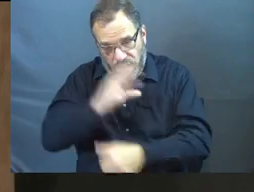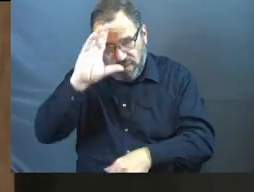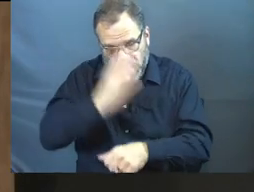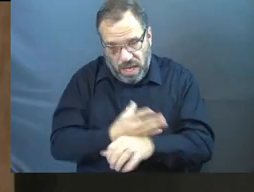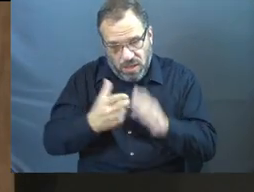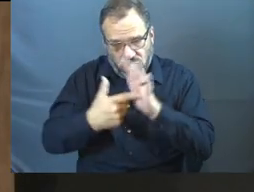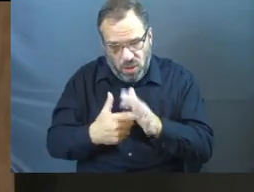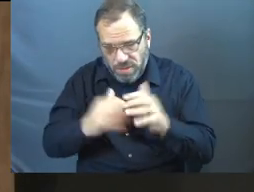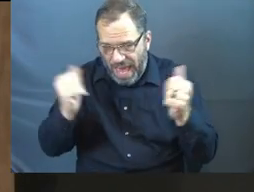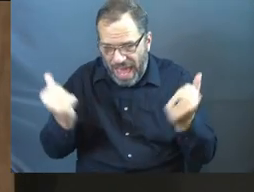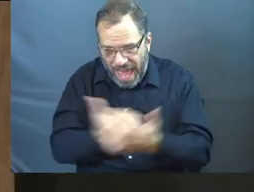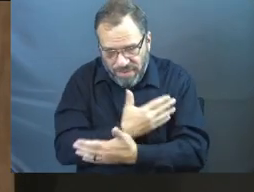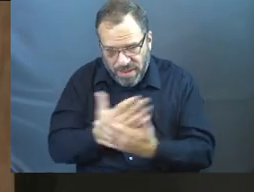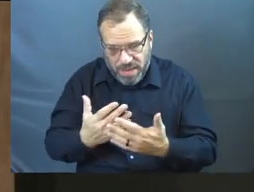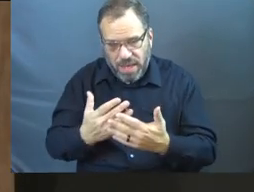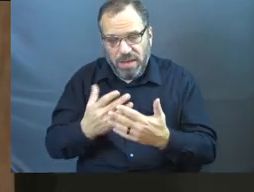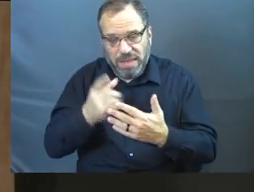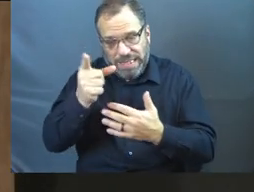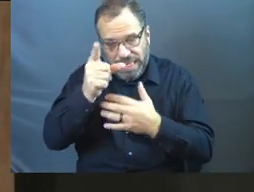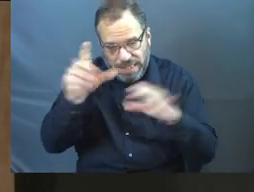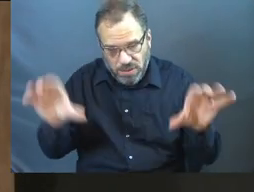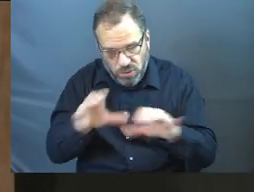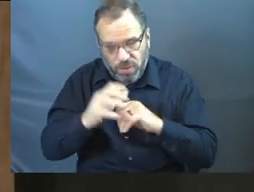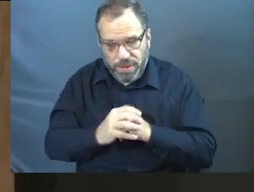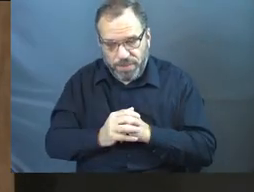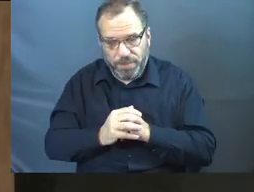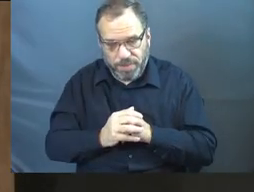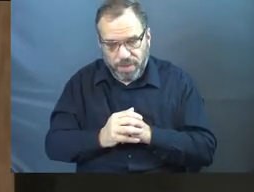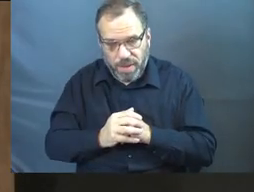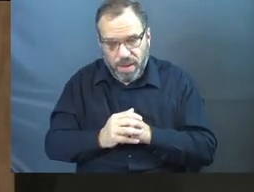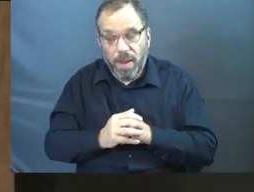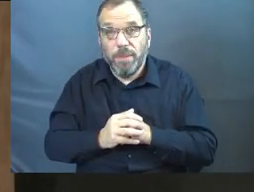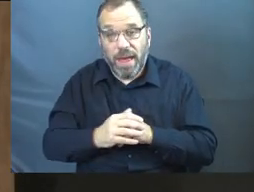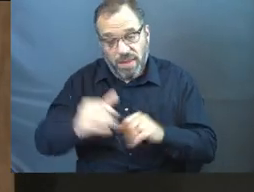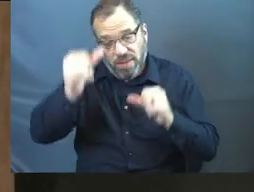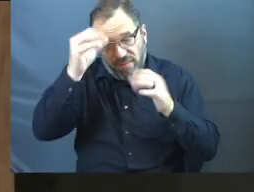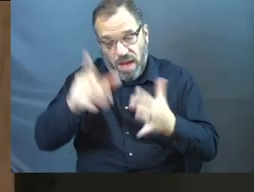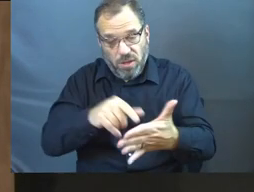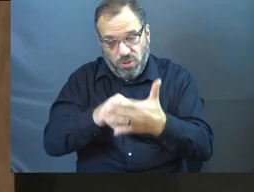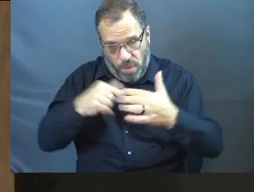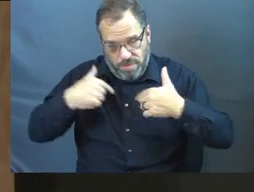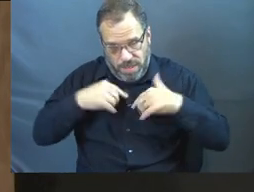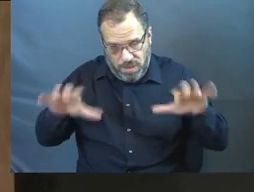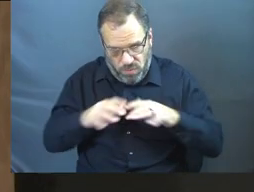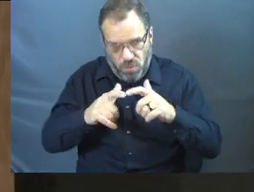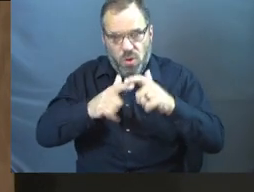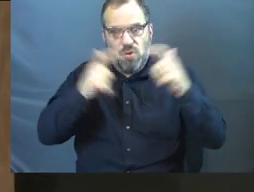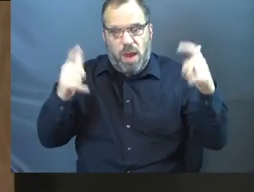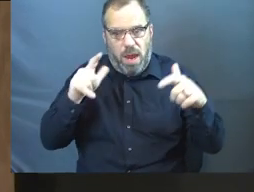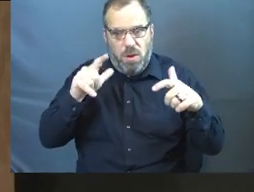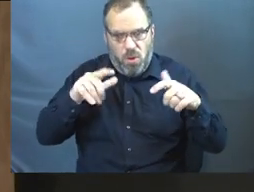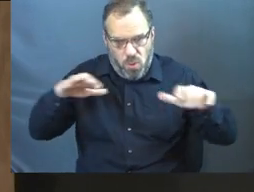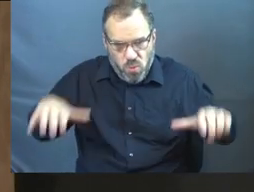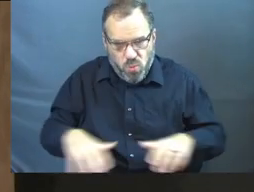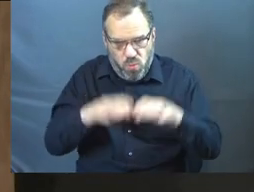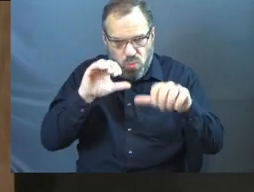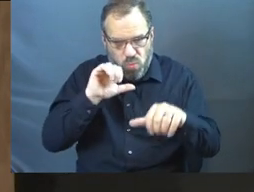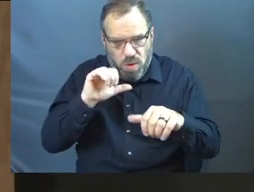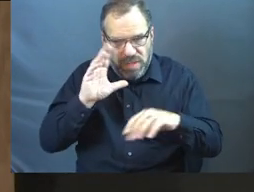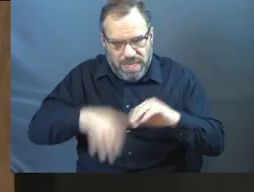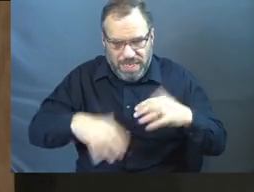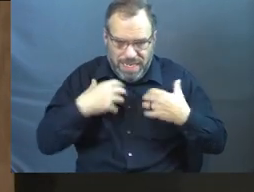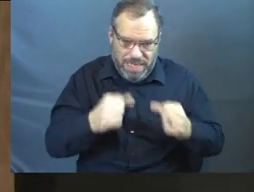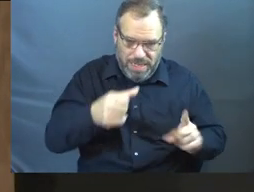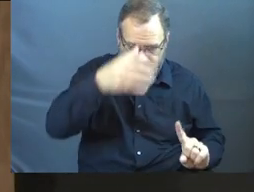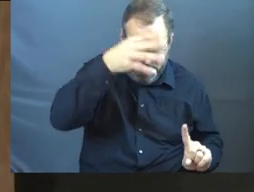Son and shows him everything he is doing. In fact, the Father will show him how to do even greater works than healing